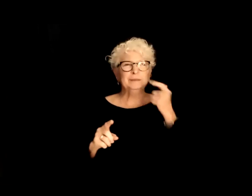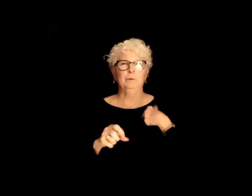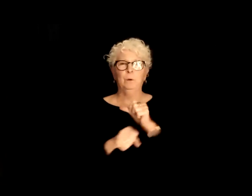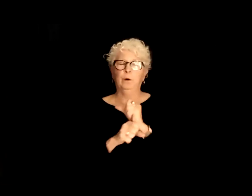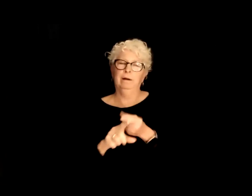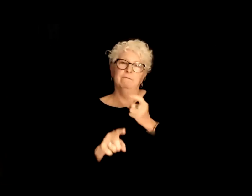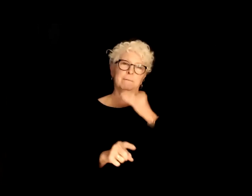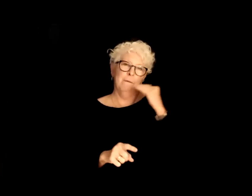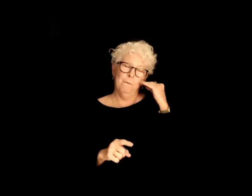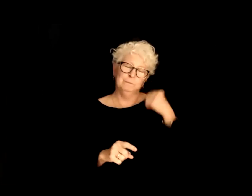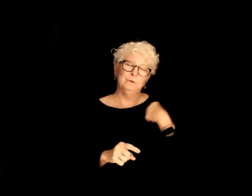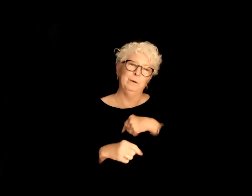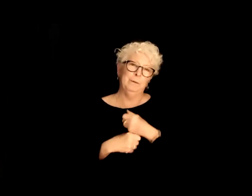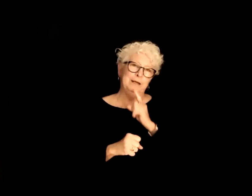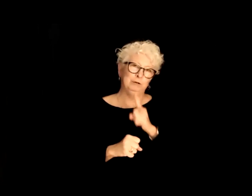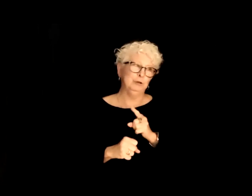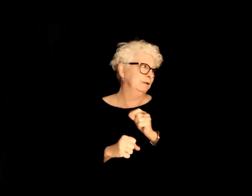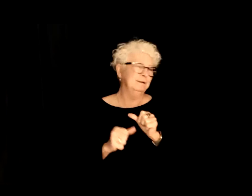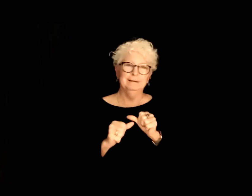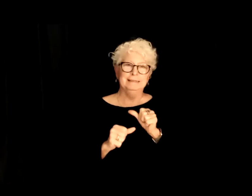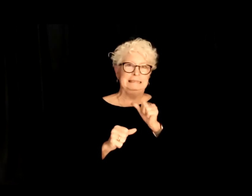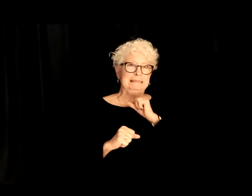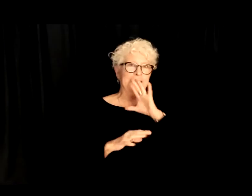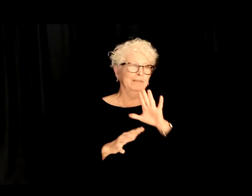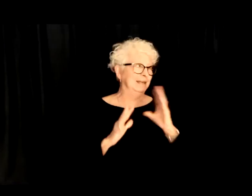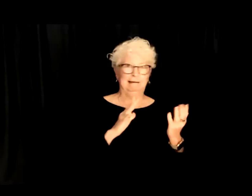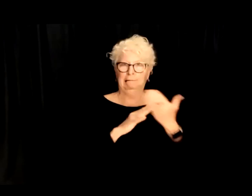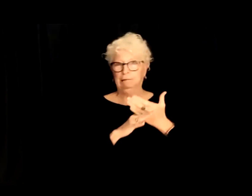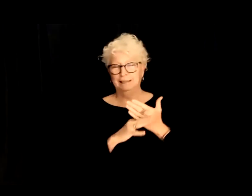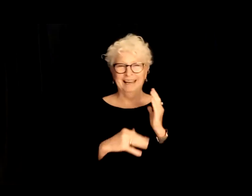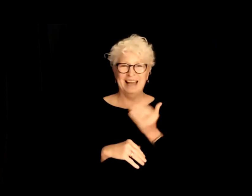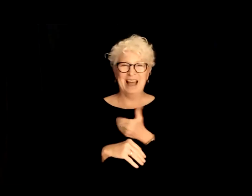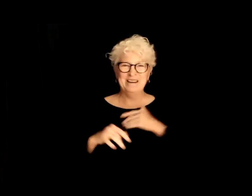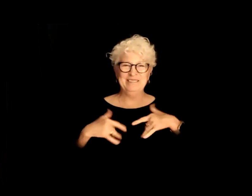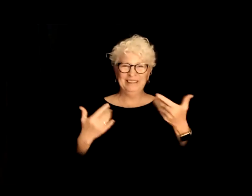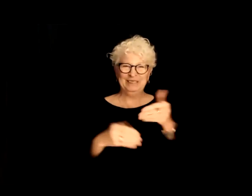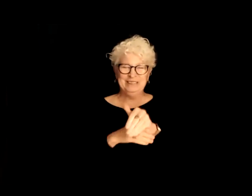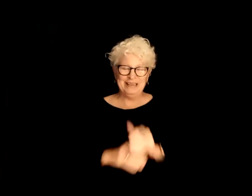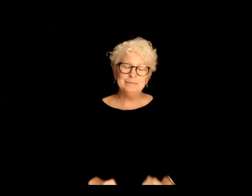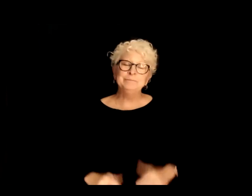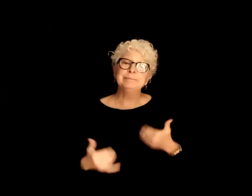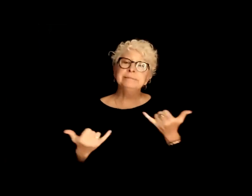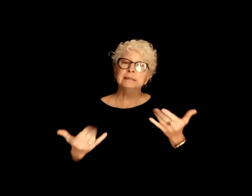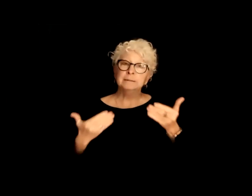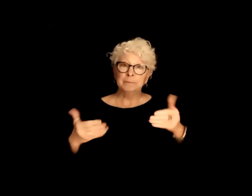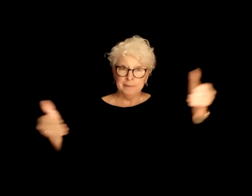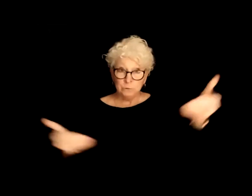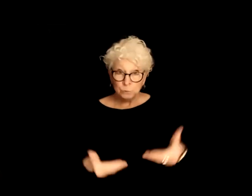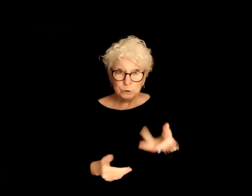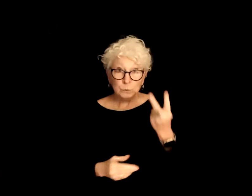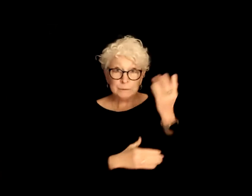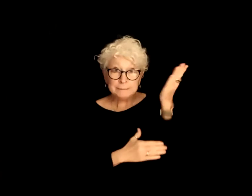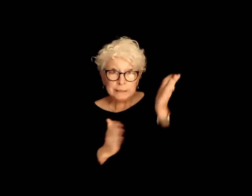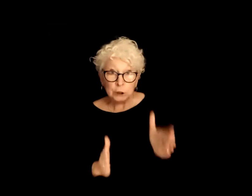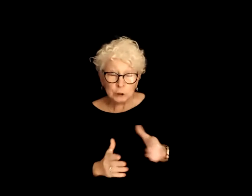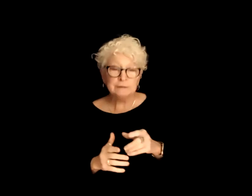event. So I will introduce our two speakers, and then without further ado, we'll jump